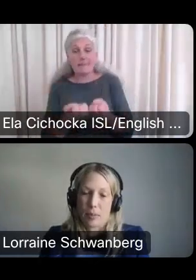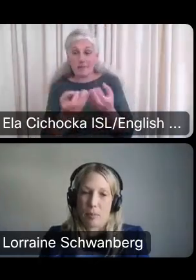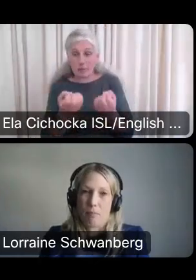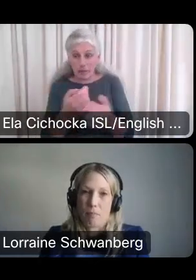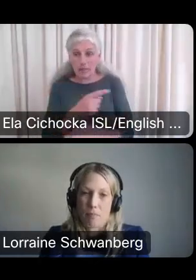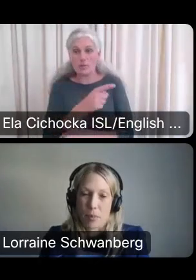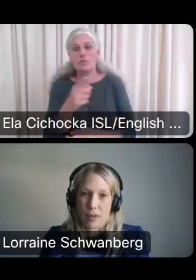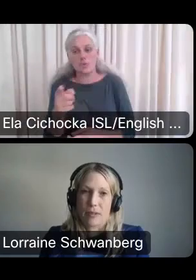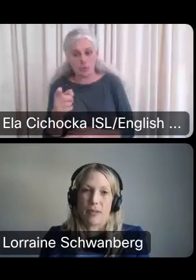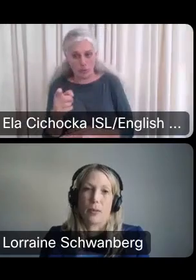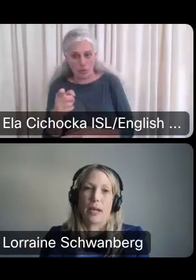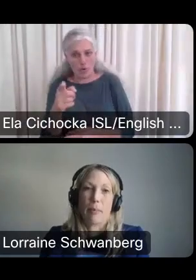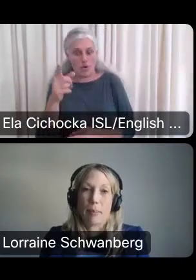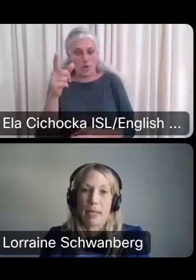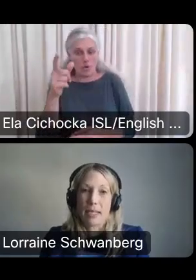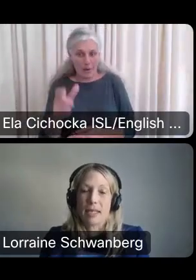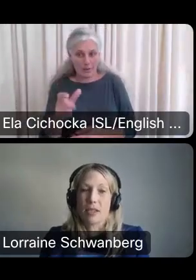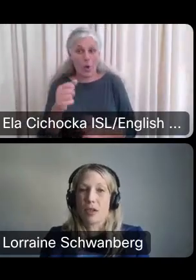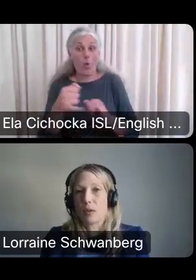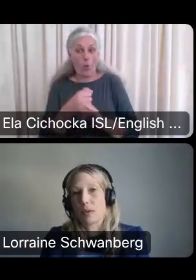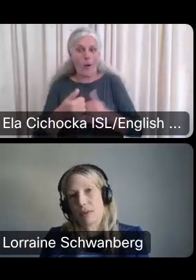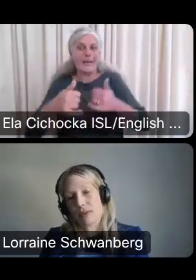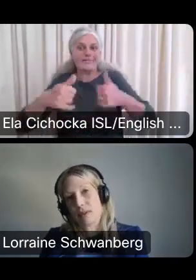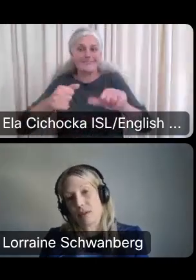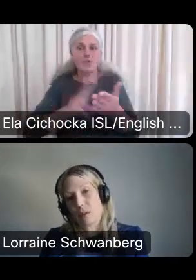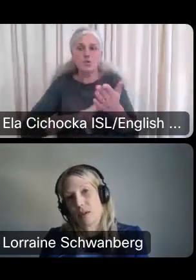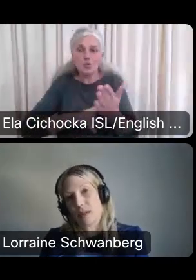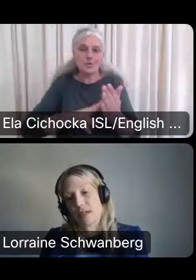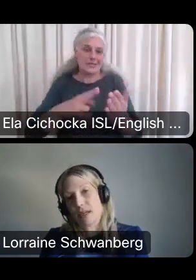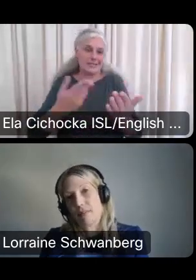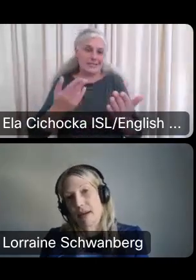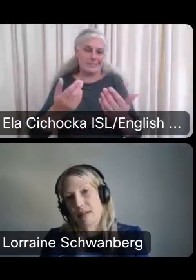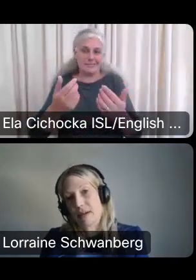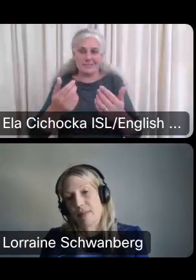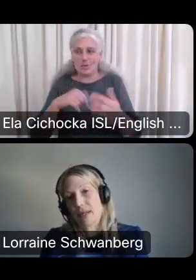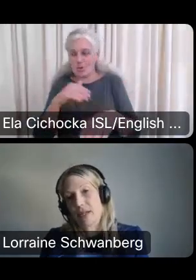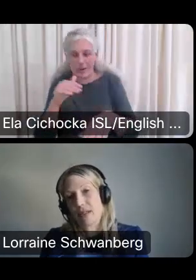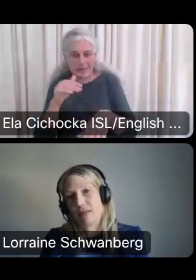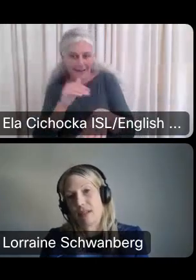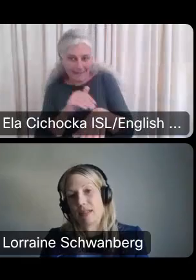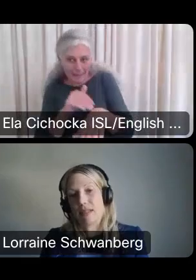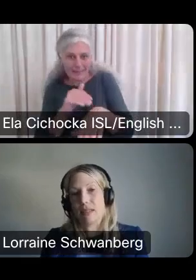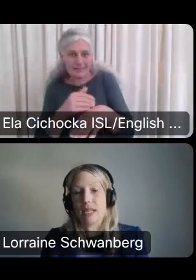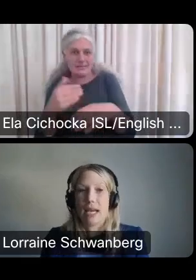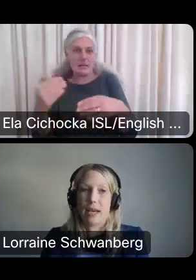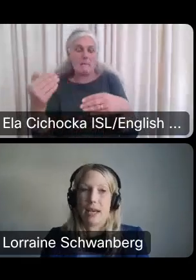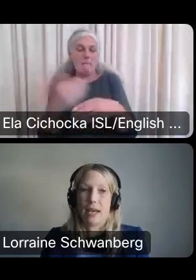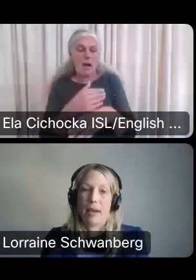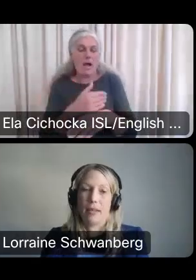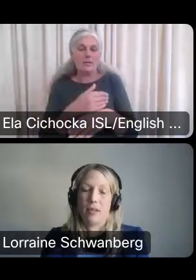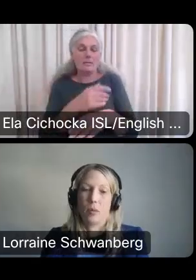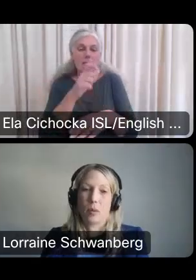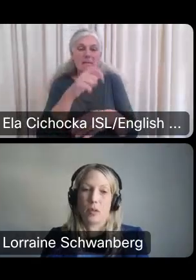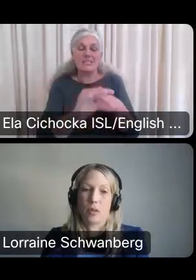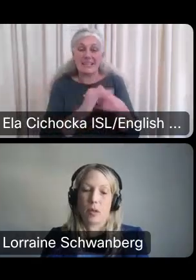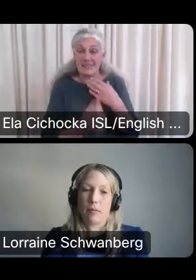the persons who are implementing it, you are the persons who are impacted by patient safety incidents, and